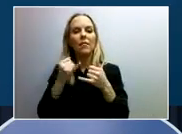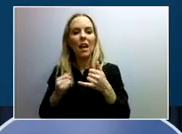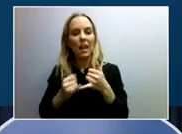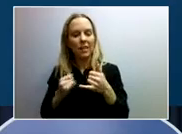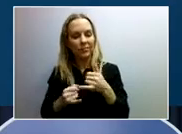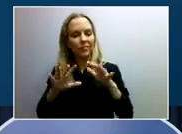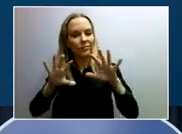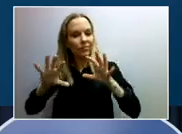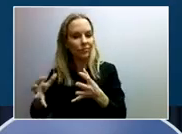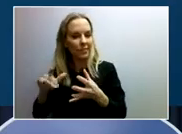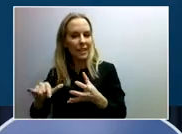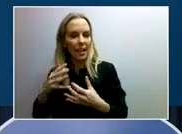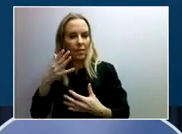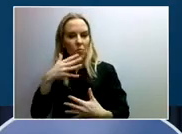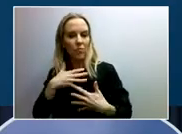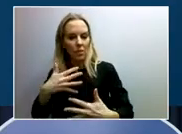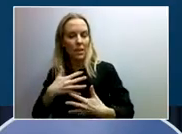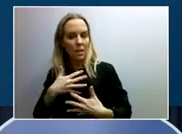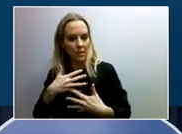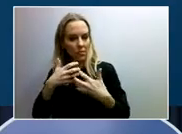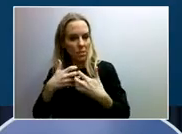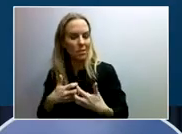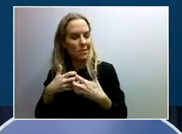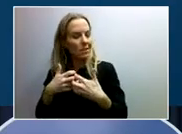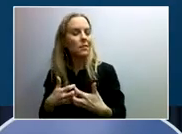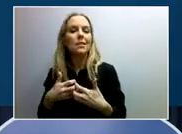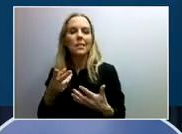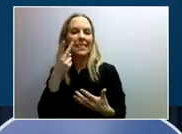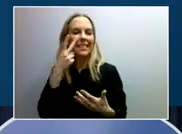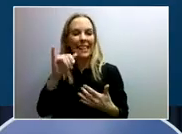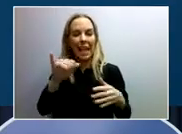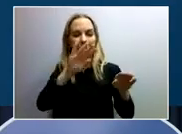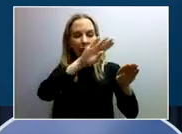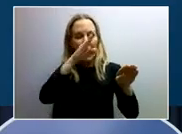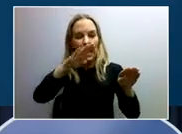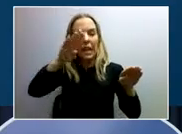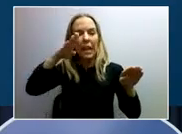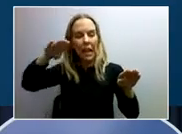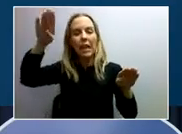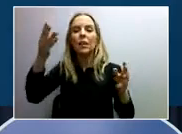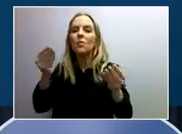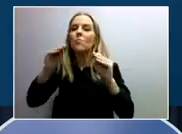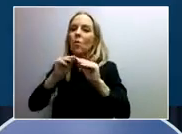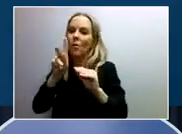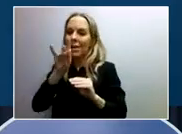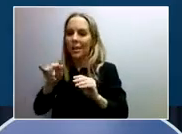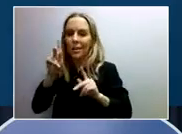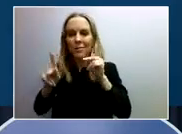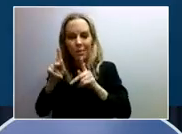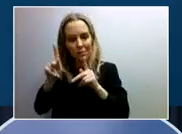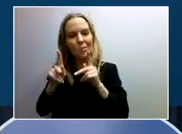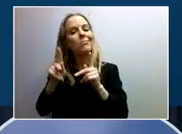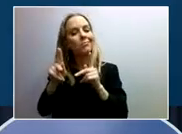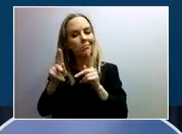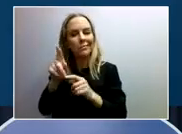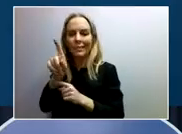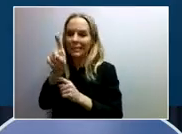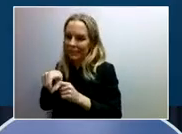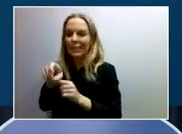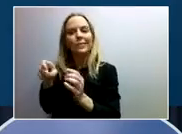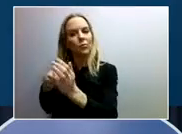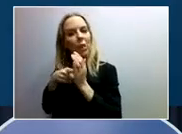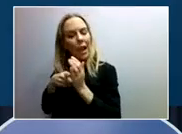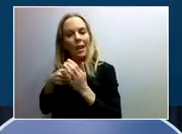a direct clean line, but we do see more Kentuckians on a ventilator right now than